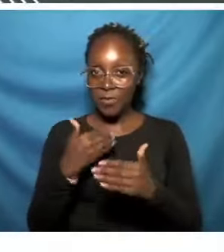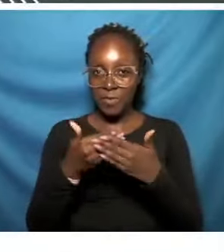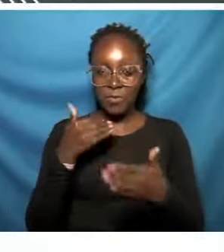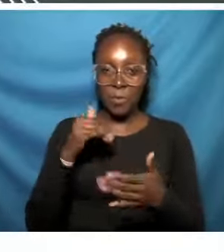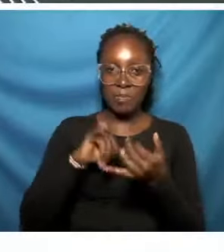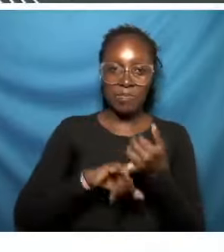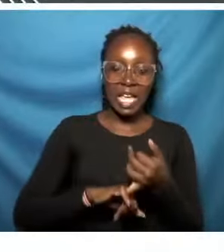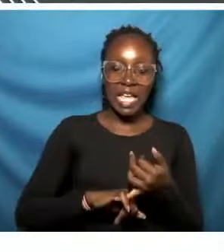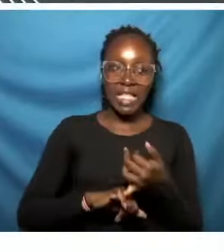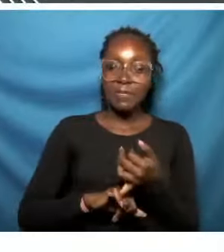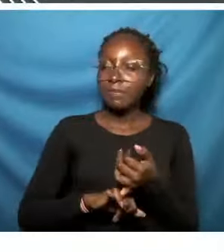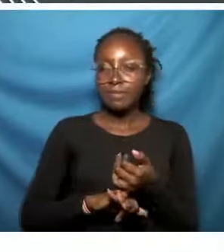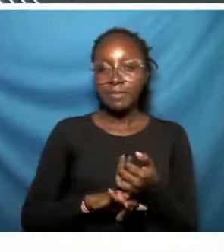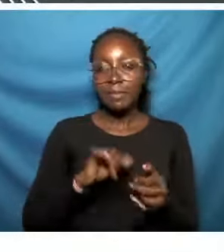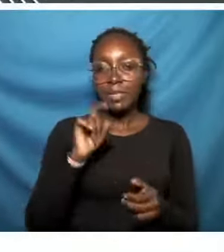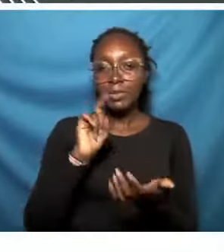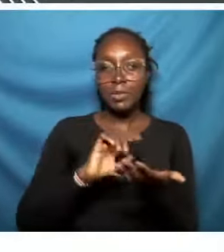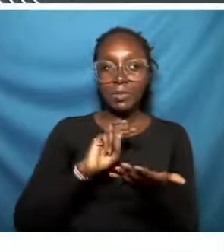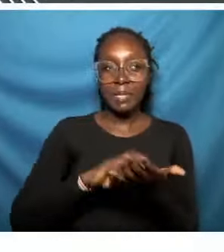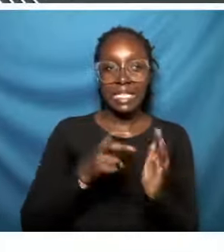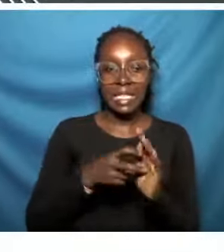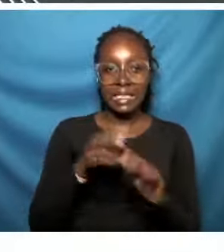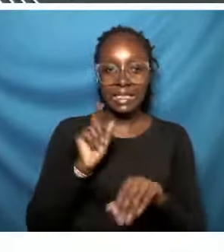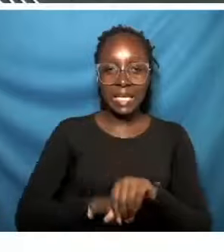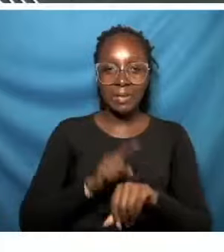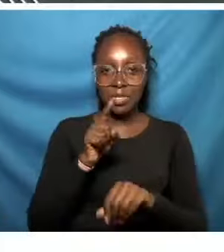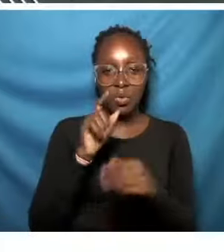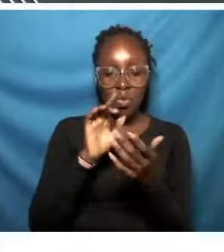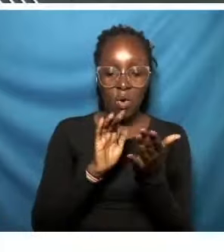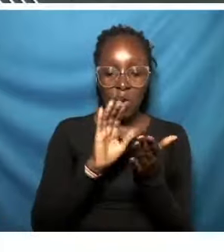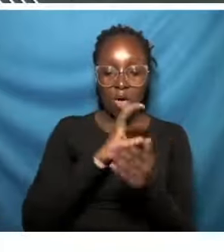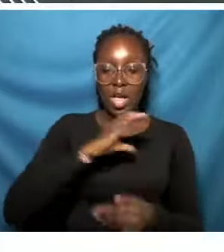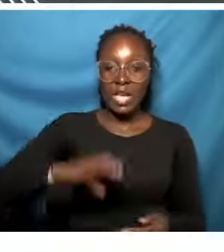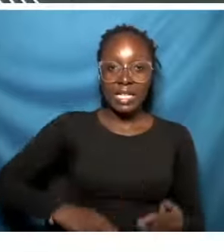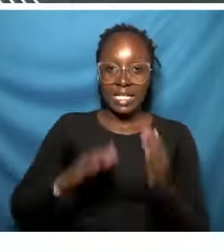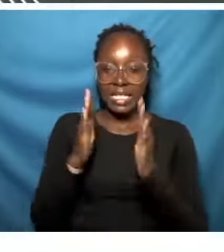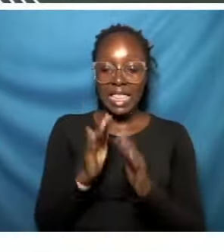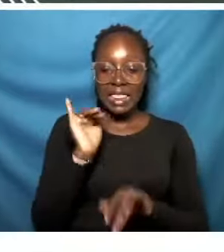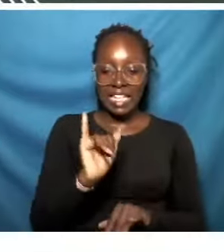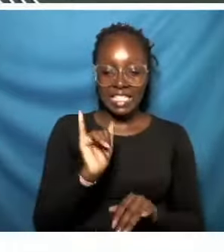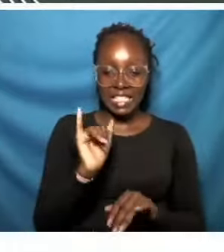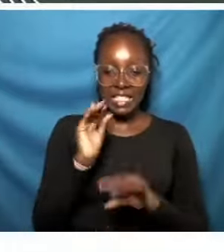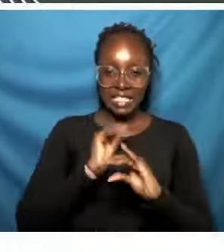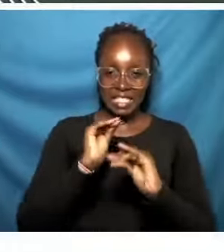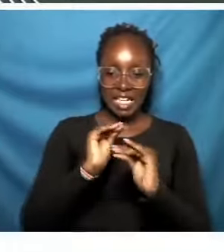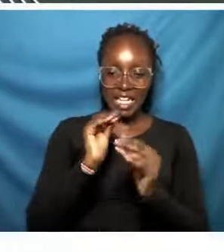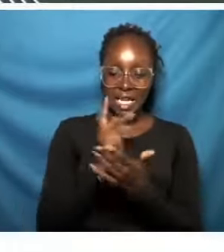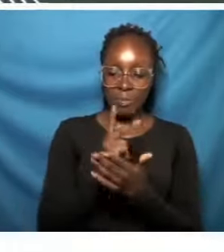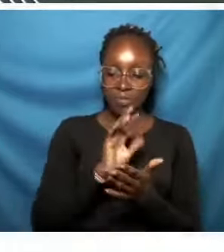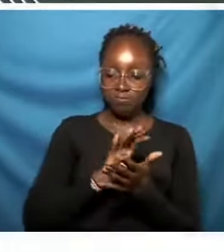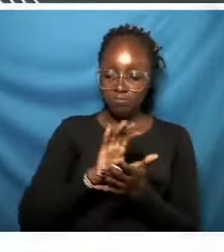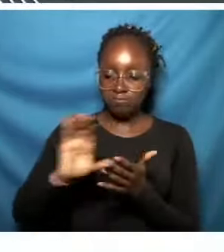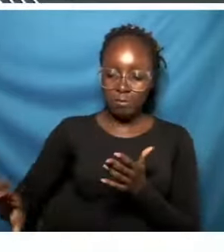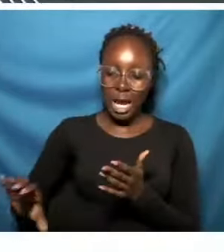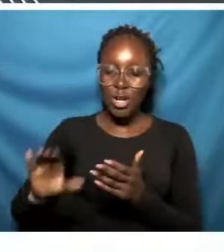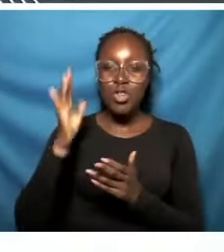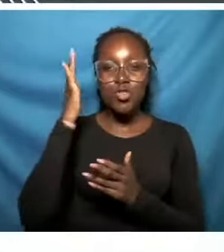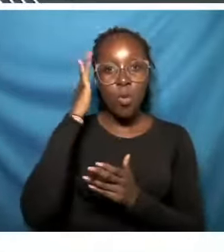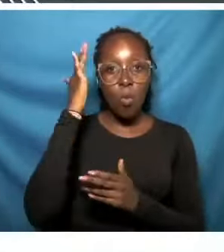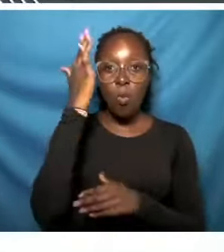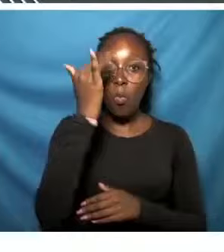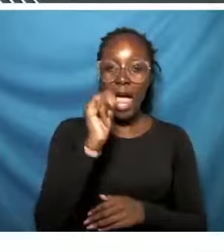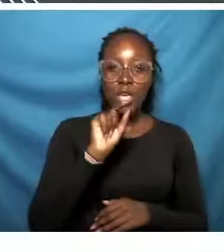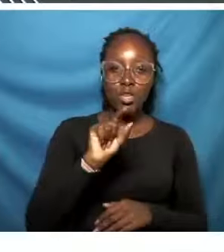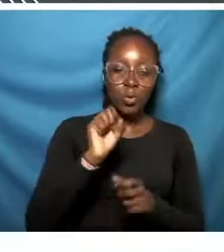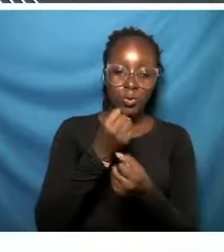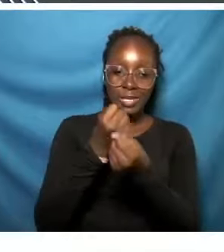hayo mafundisho utayasukuma kando na utajua kwamba mwito wako kama aliyeokoka ni